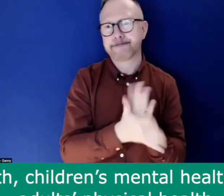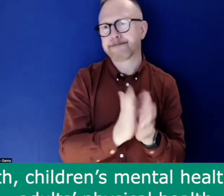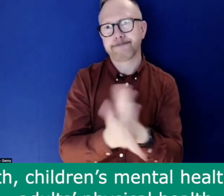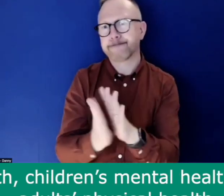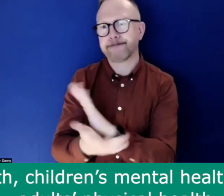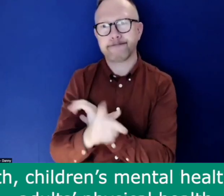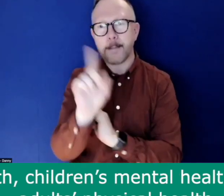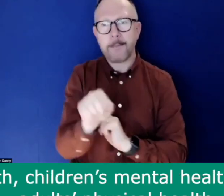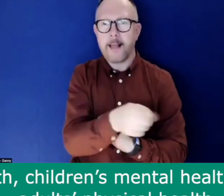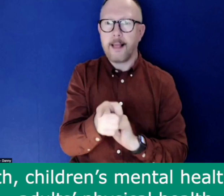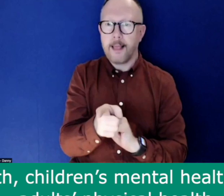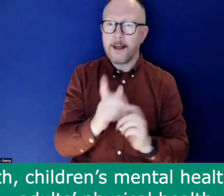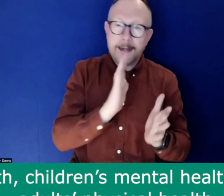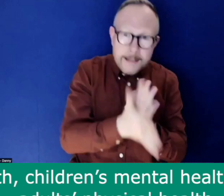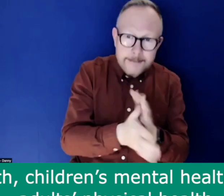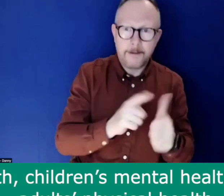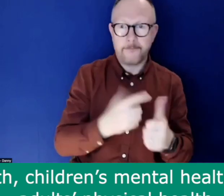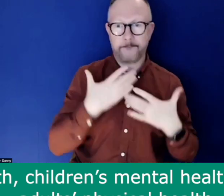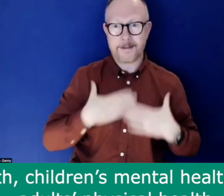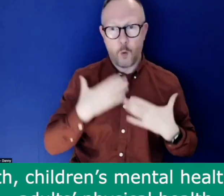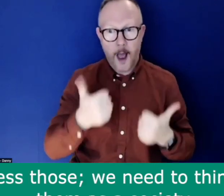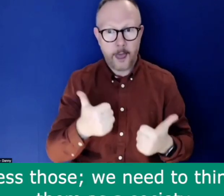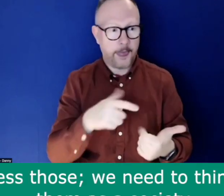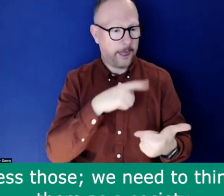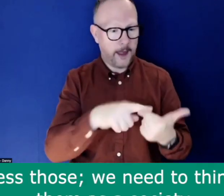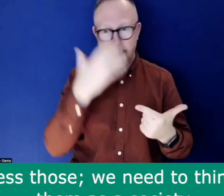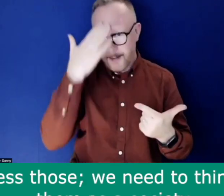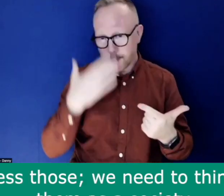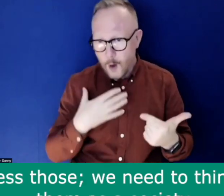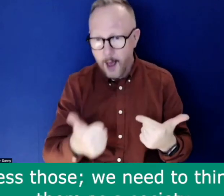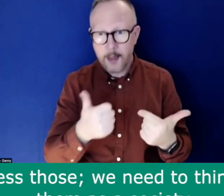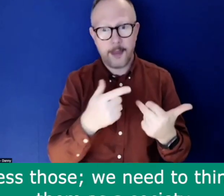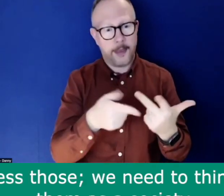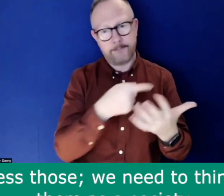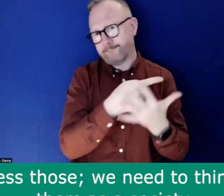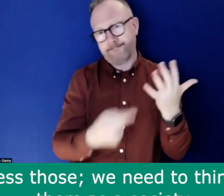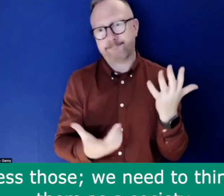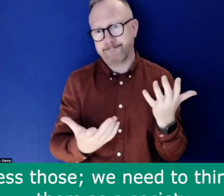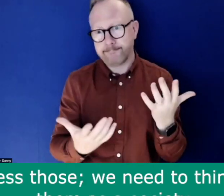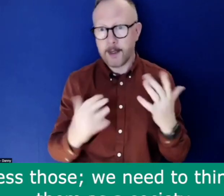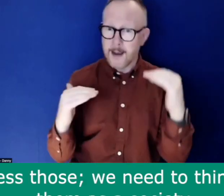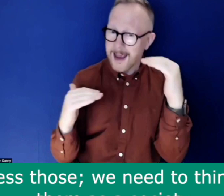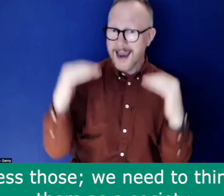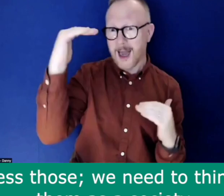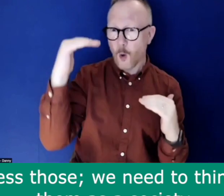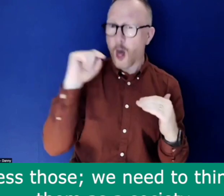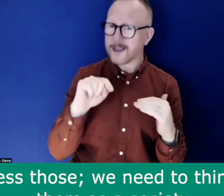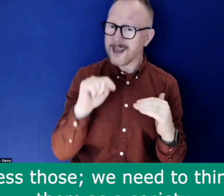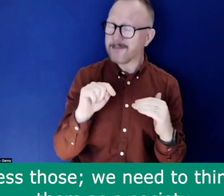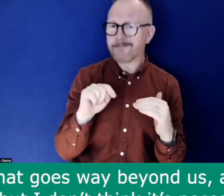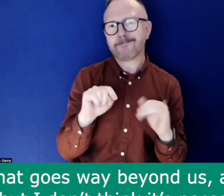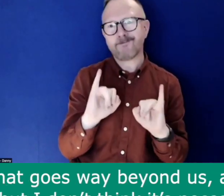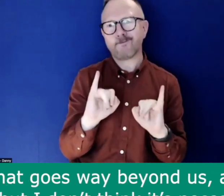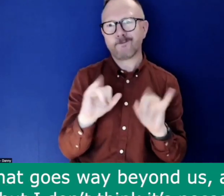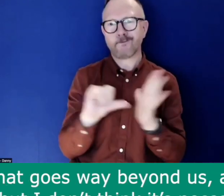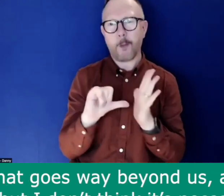children's mental health, adults' mental health, adults' physical health. And we need to address those. We need to think of ways of addressing them as a